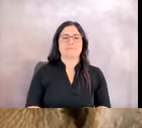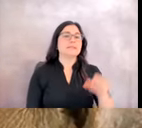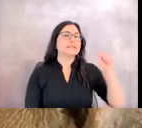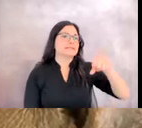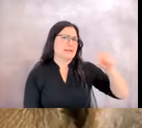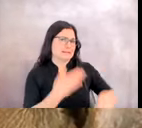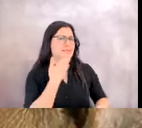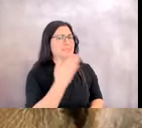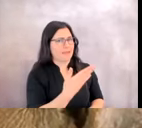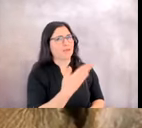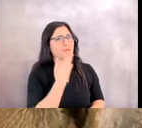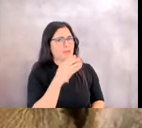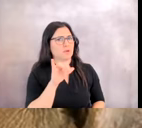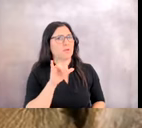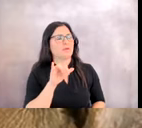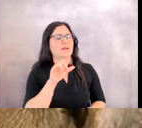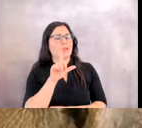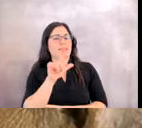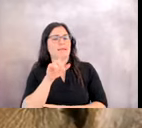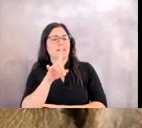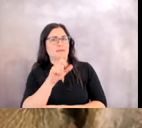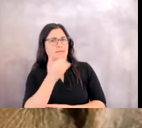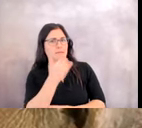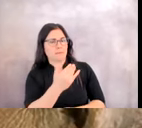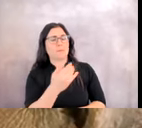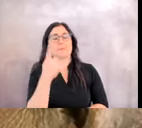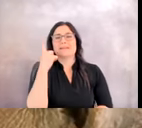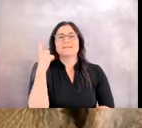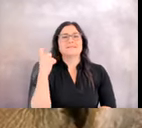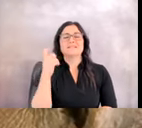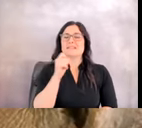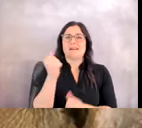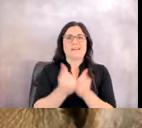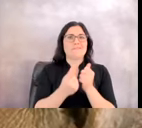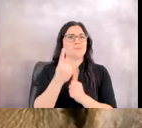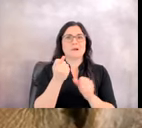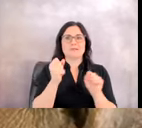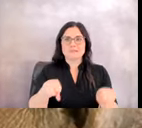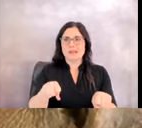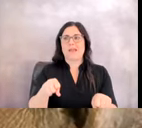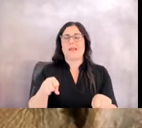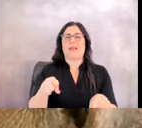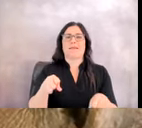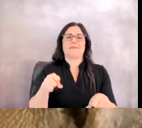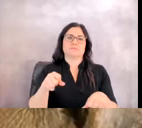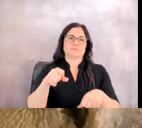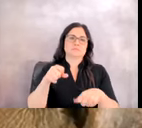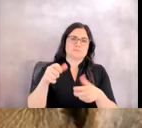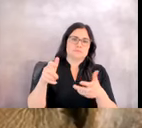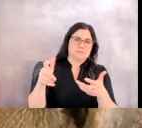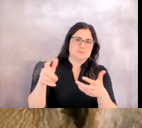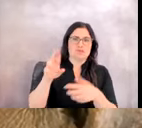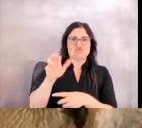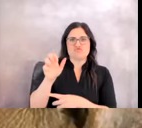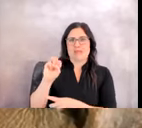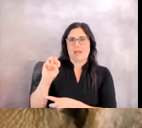Yes, thank you for saying that, Lydia, because not everybody has the ability to for the time commitment for the RAM